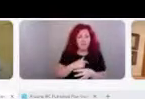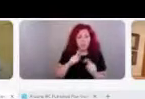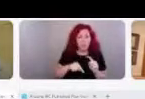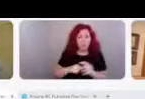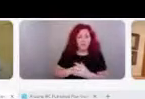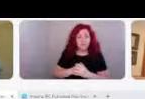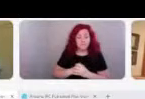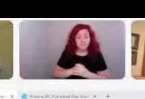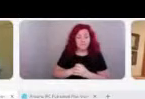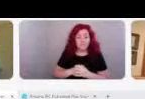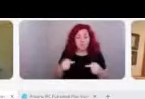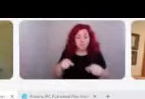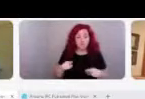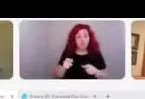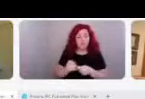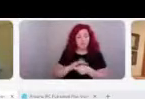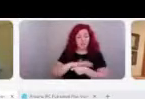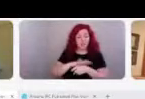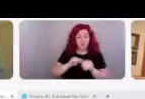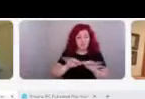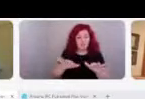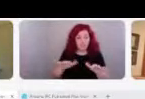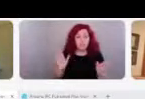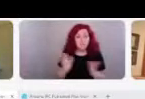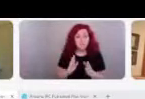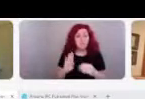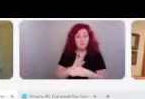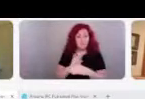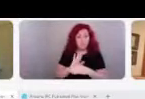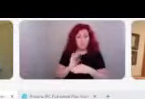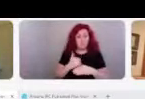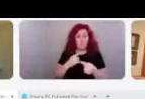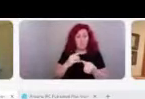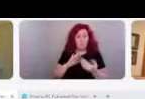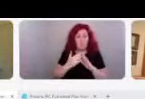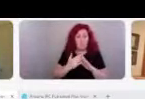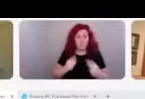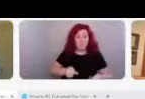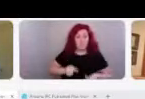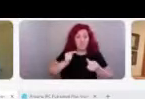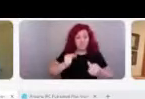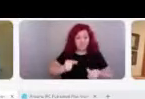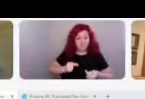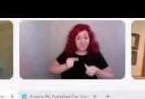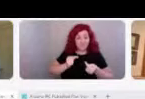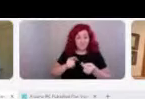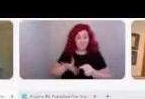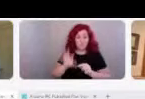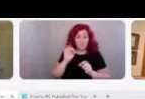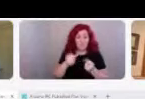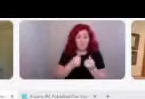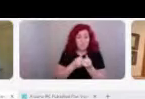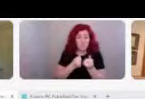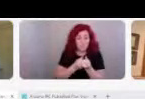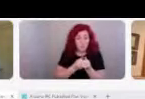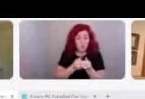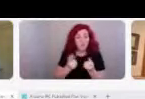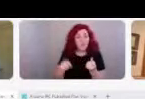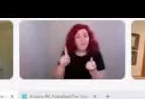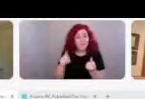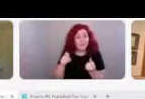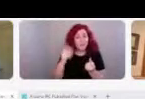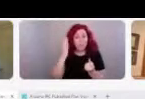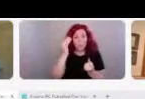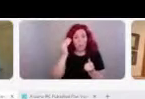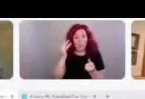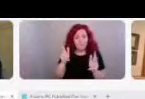pandemic a small business in our community struggle to get support they need it because they